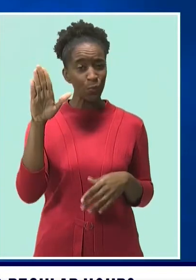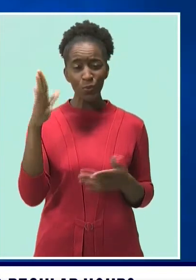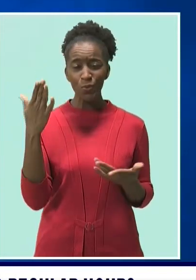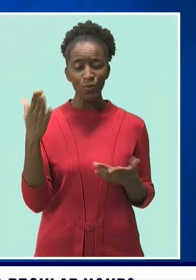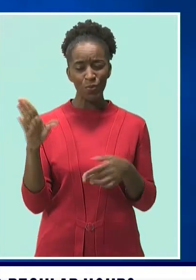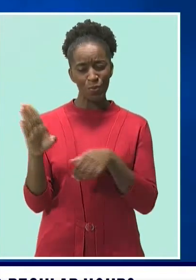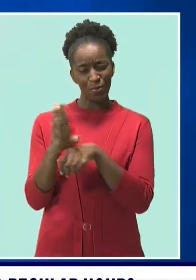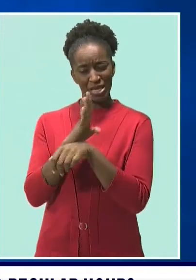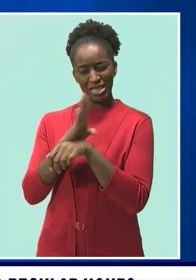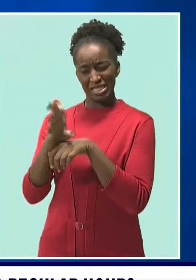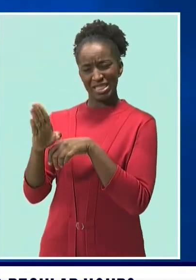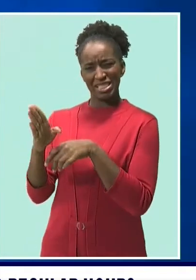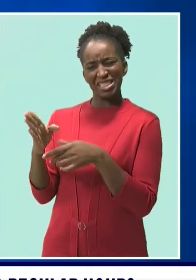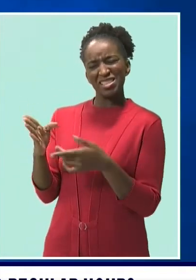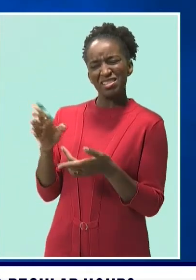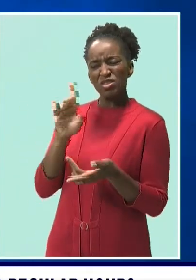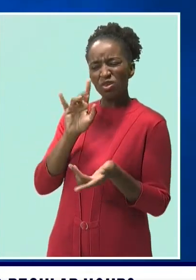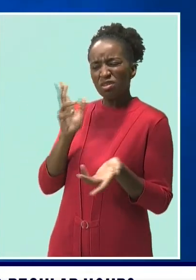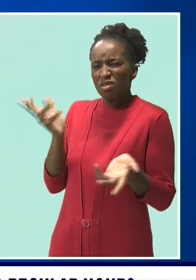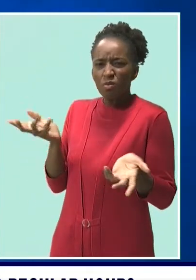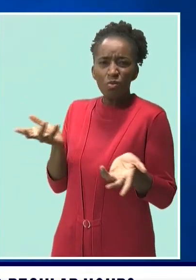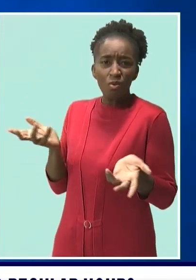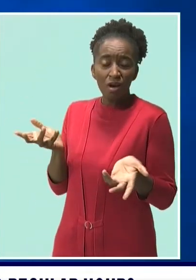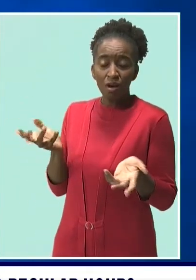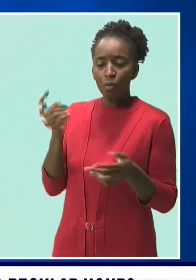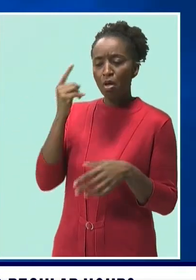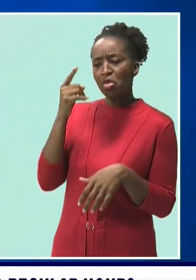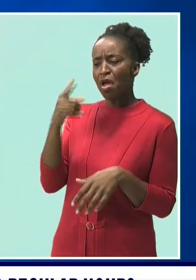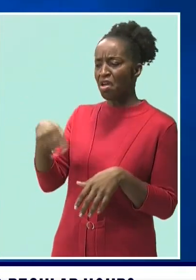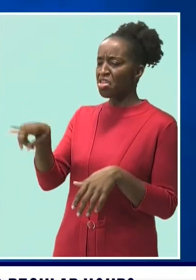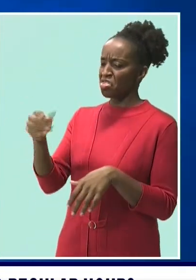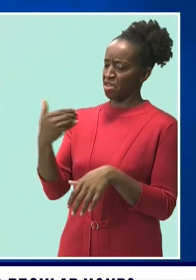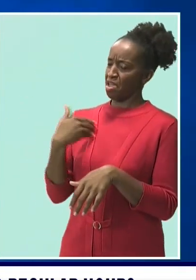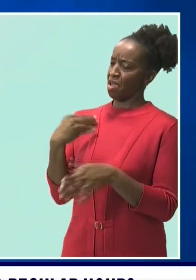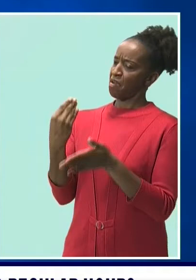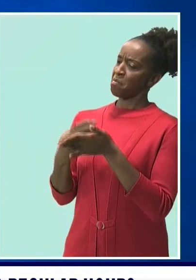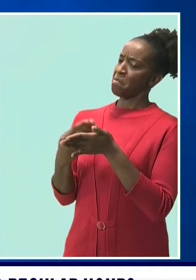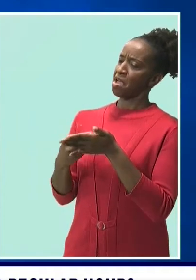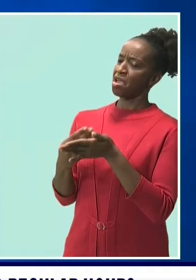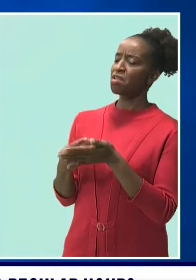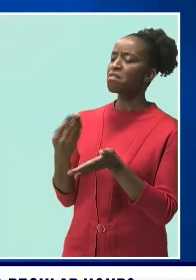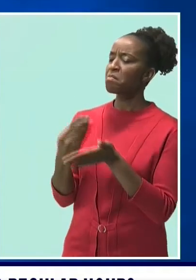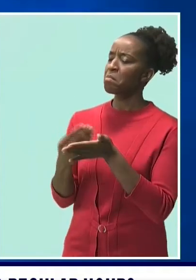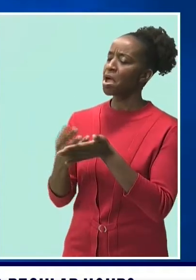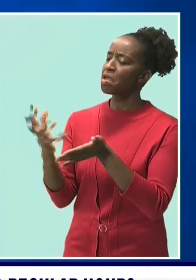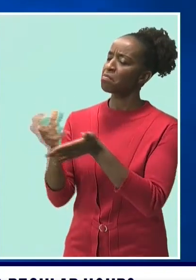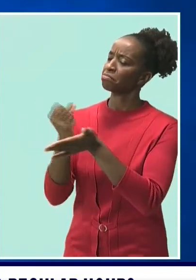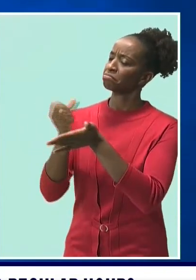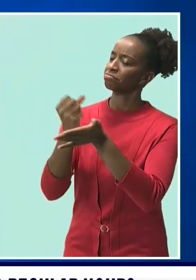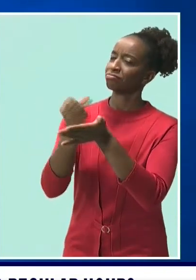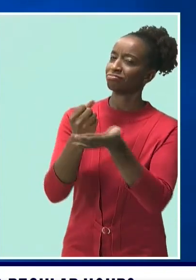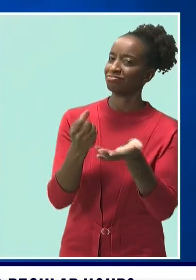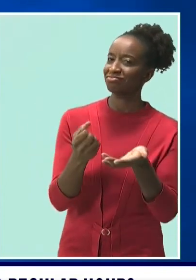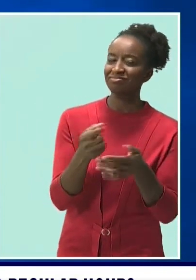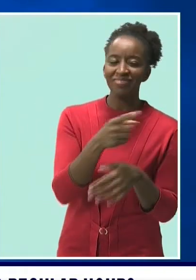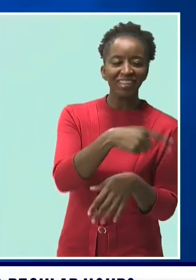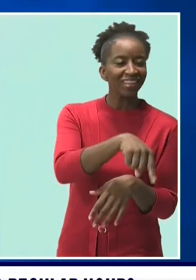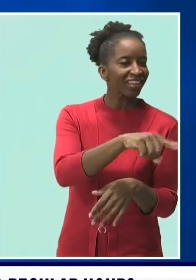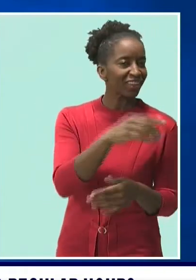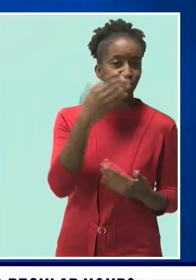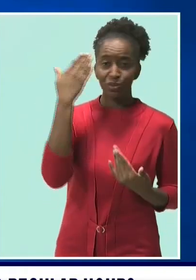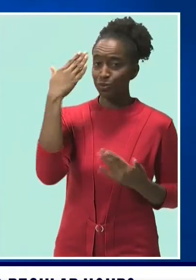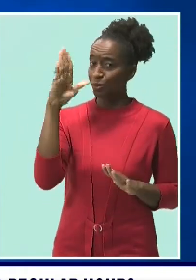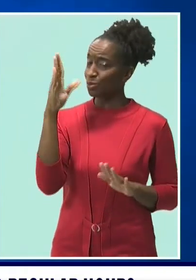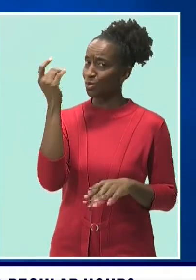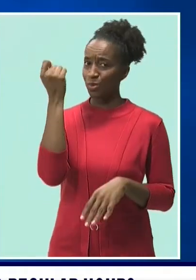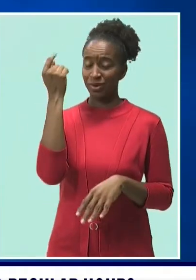because people believe that businesses are making a lot of money, and I don't think many people understand the cost of doing business in Barbados is